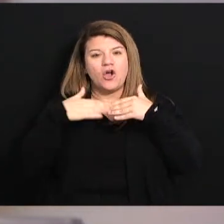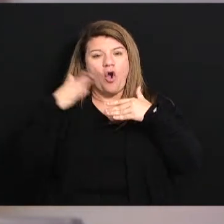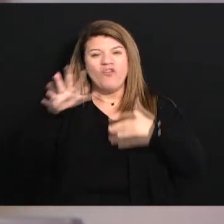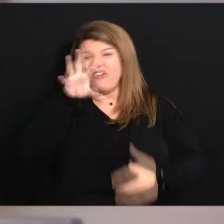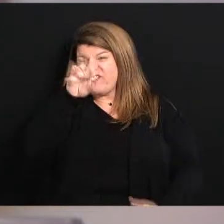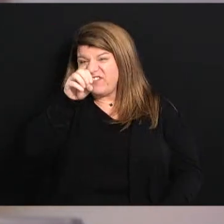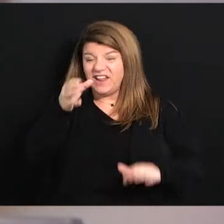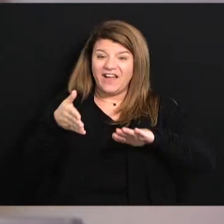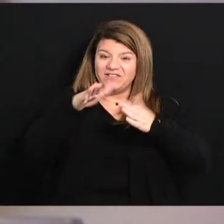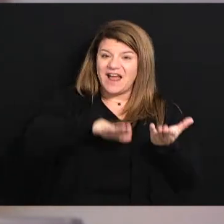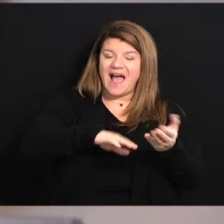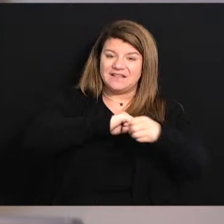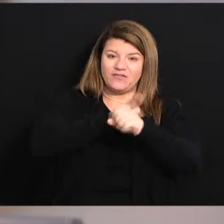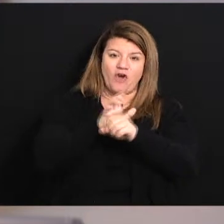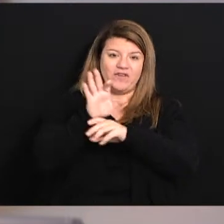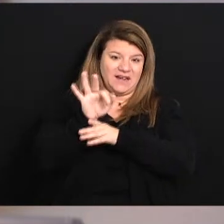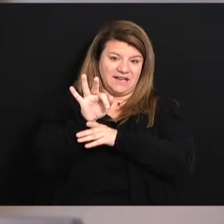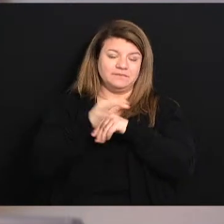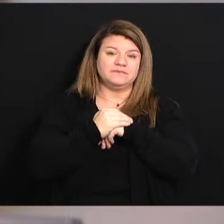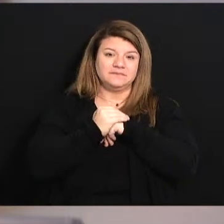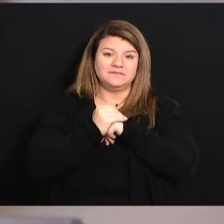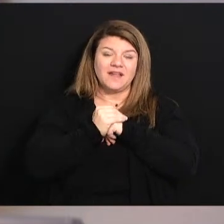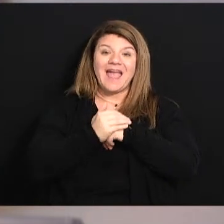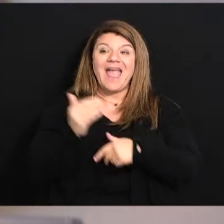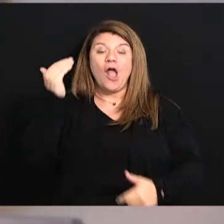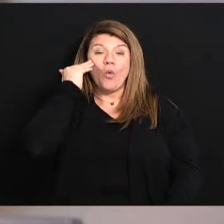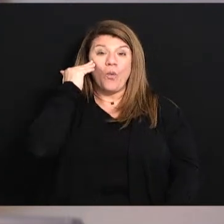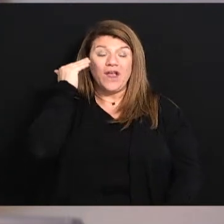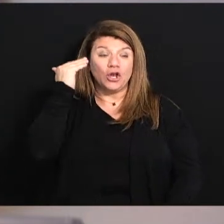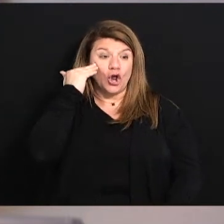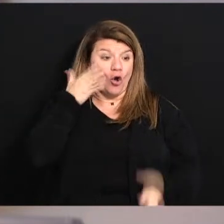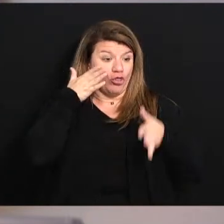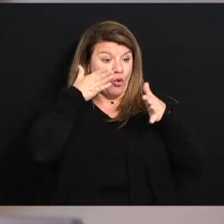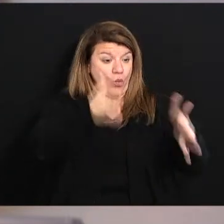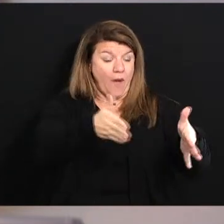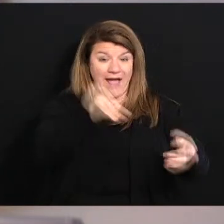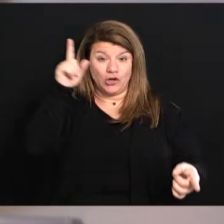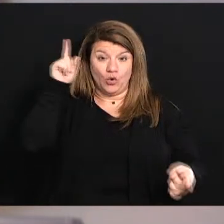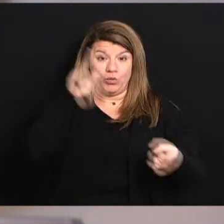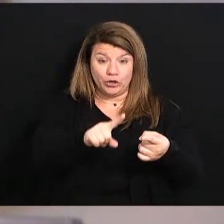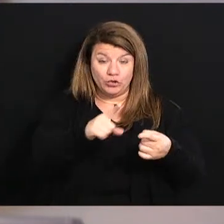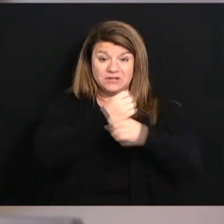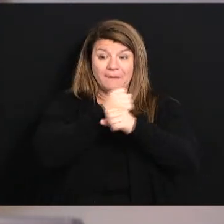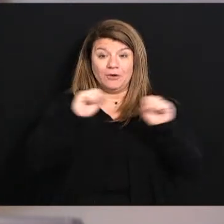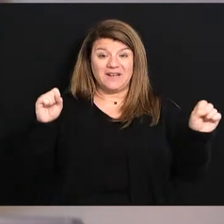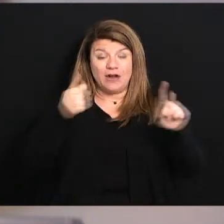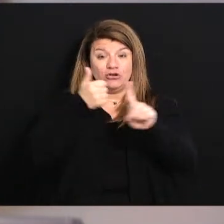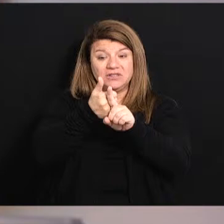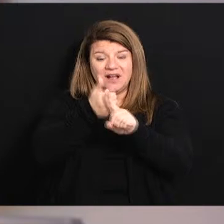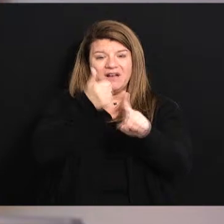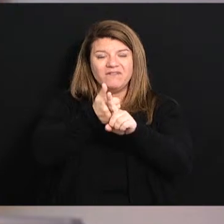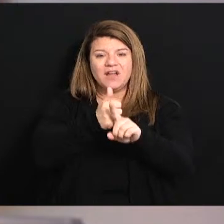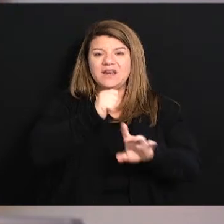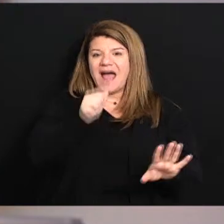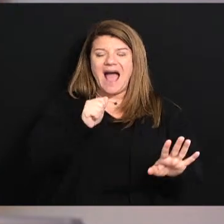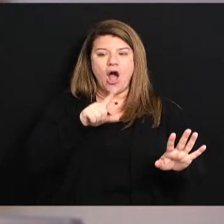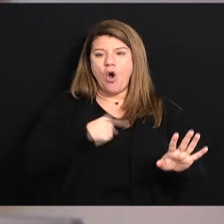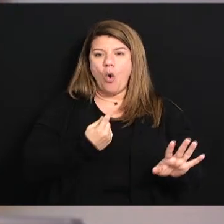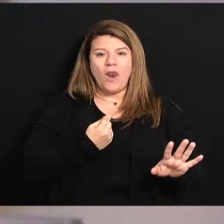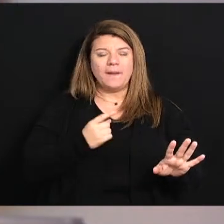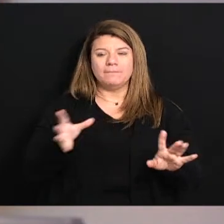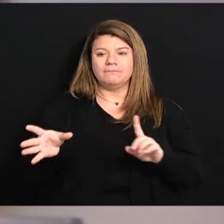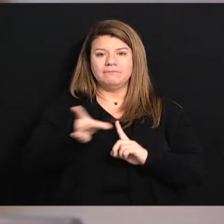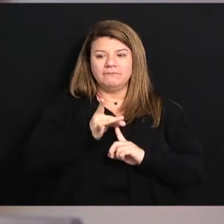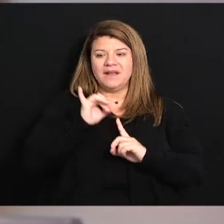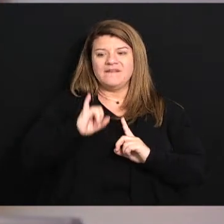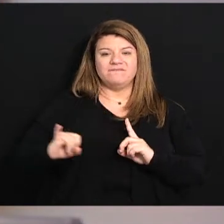has died of COVID-19. And we know the way to reduce and protect yourself, not only from getting infected,